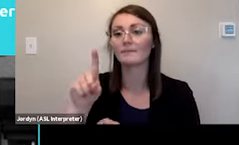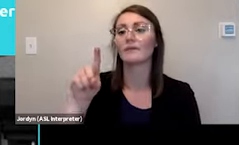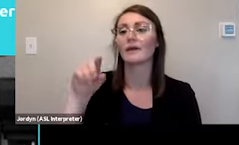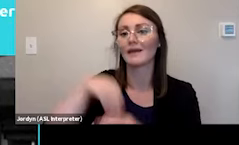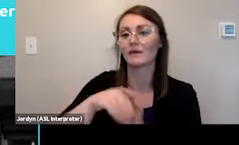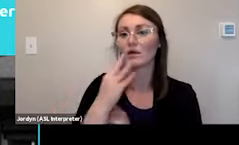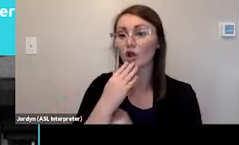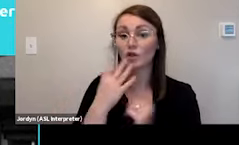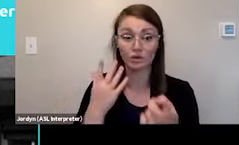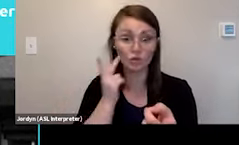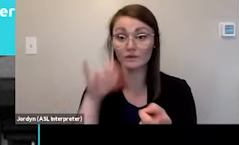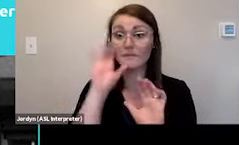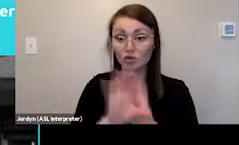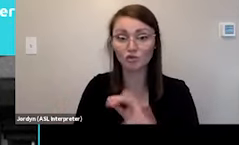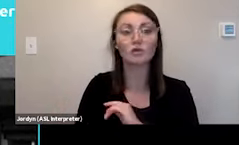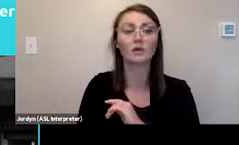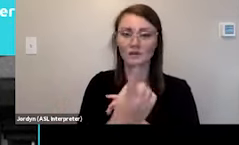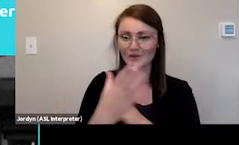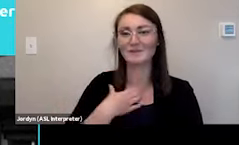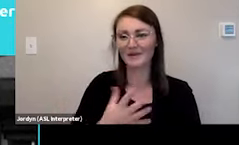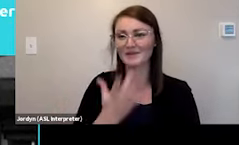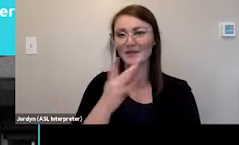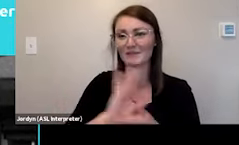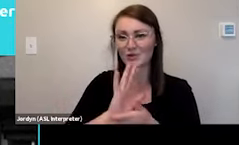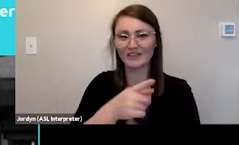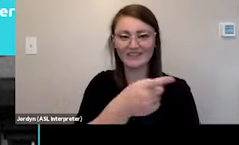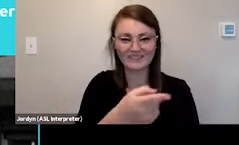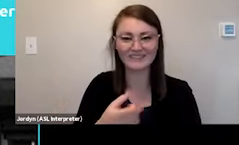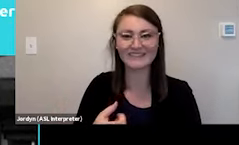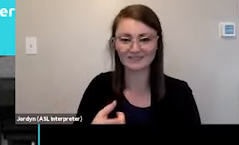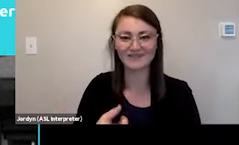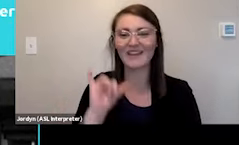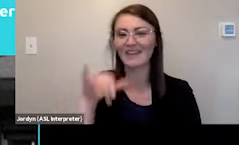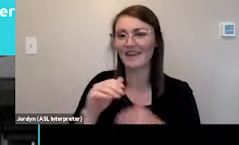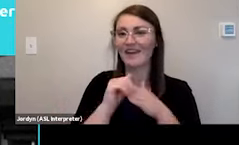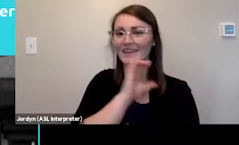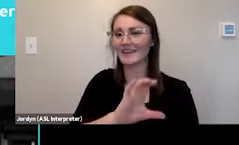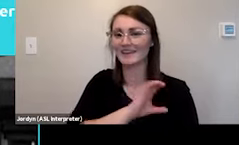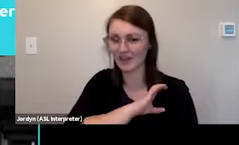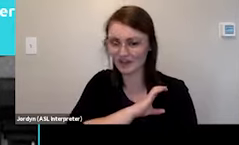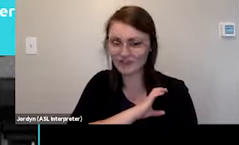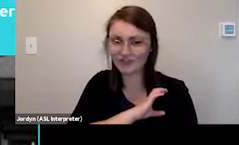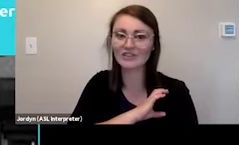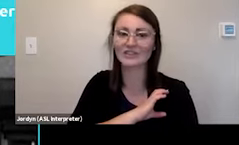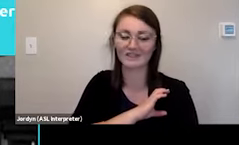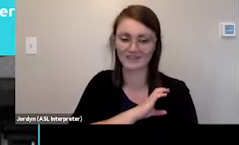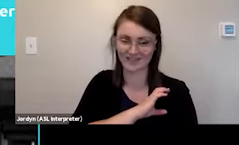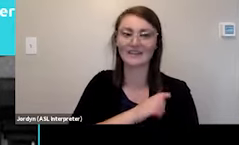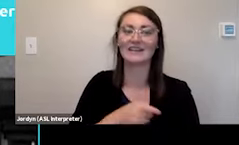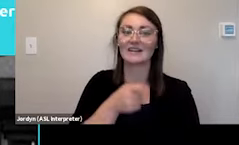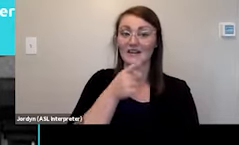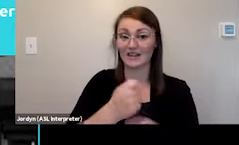this is a picture with of one of my favorite movies, Clerks, where the lead character Dante has to create a sign